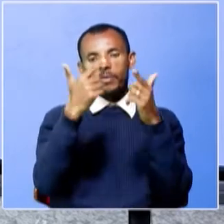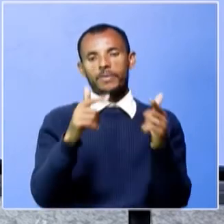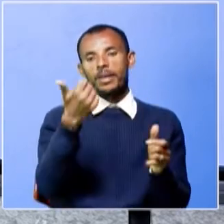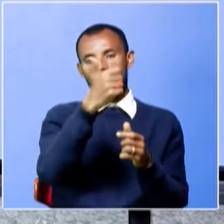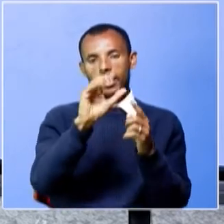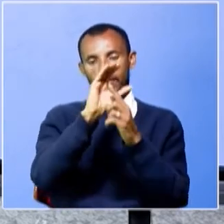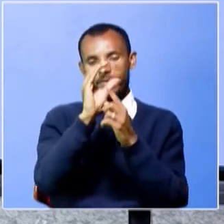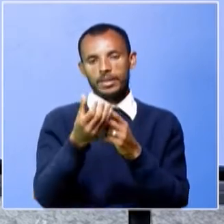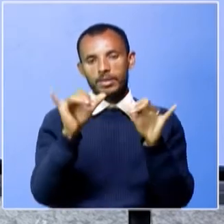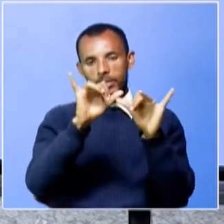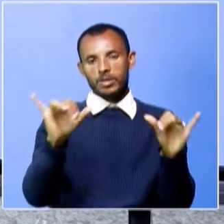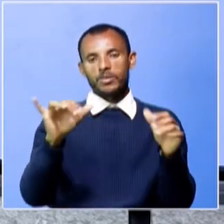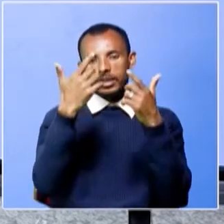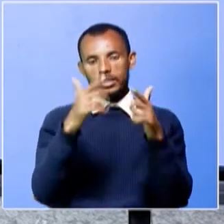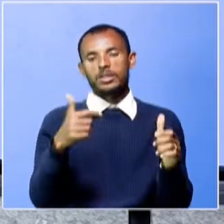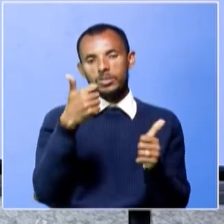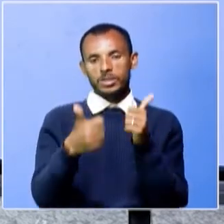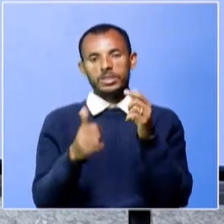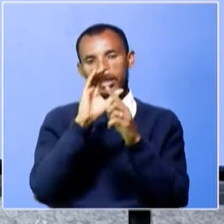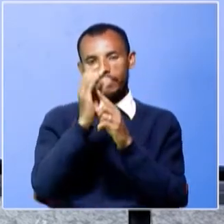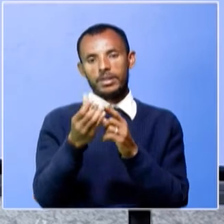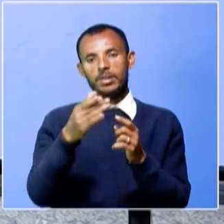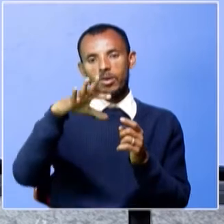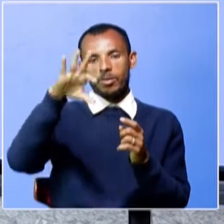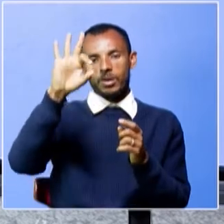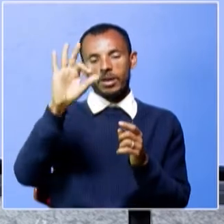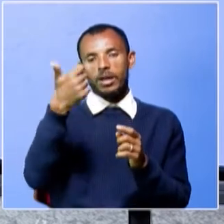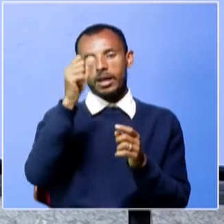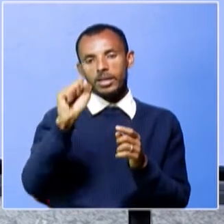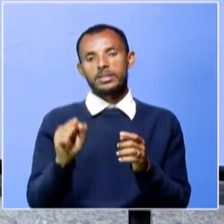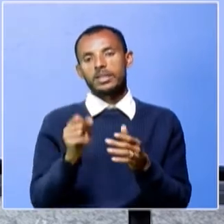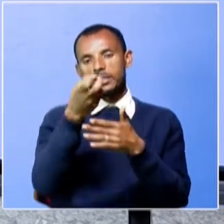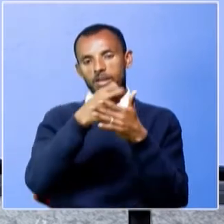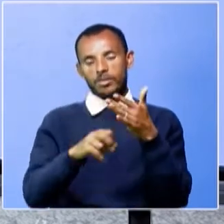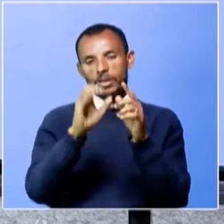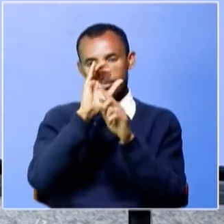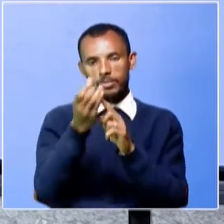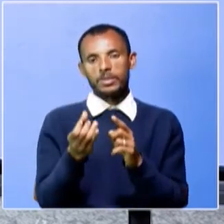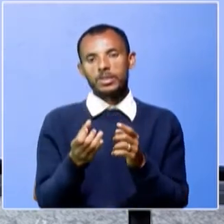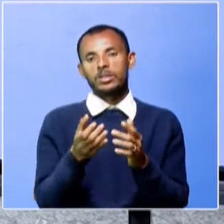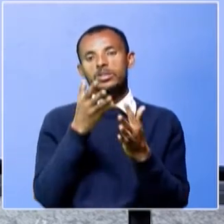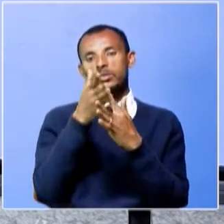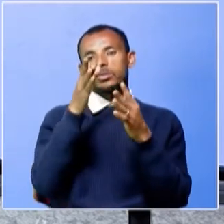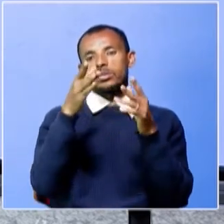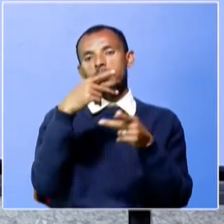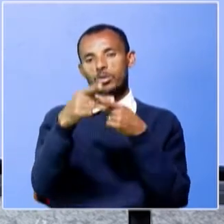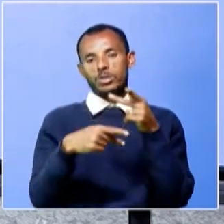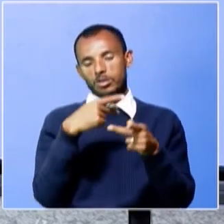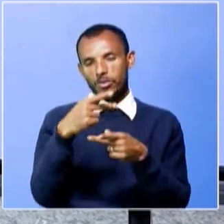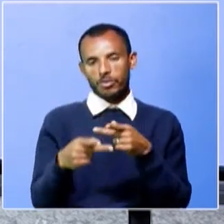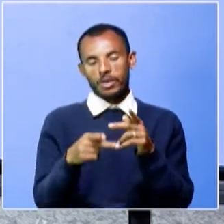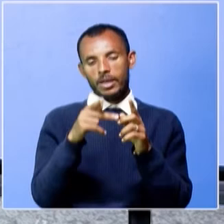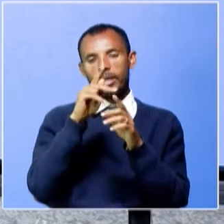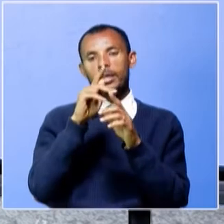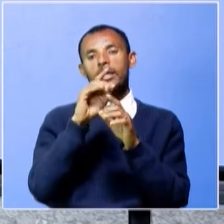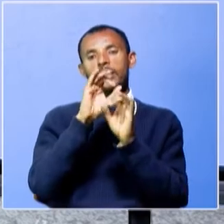any event is a measure of a chance in which the event will occur as a result of the experiment. Okay, through the process of the experiment.